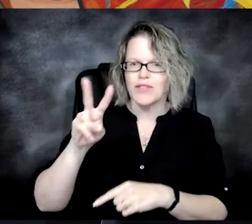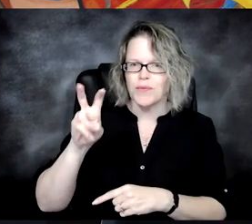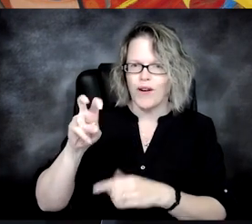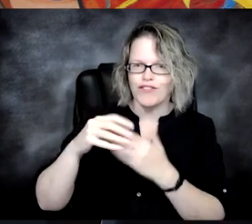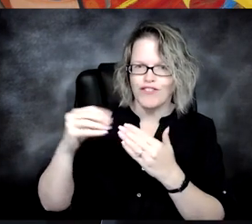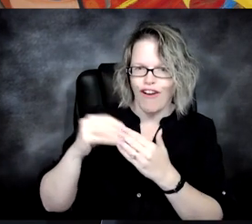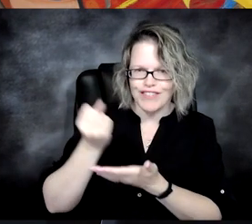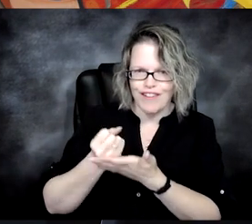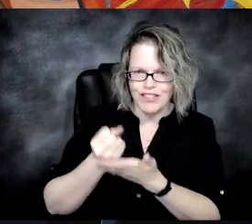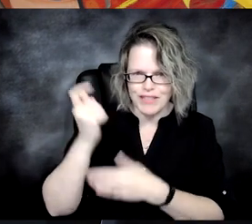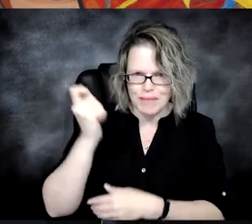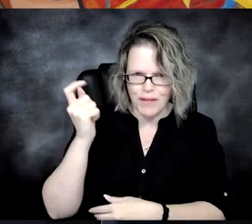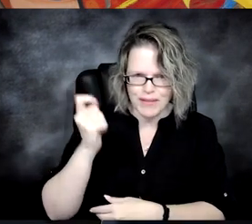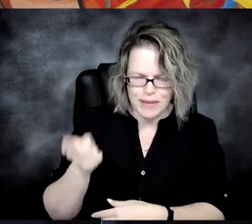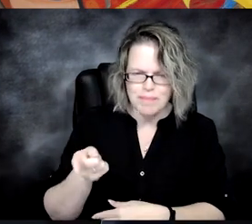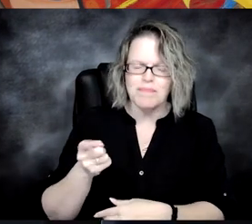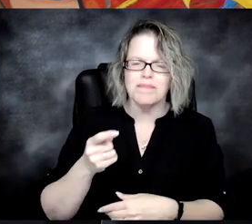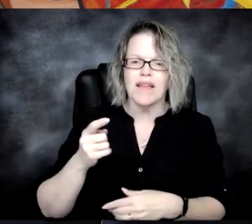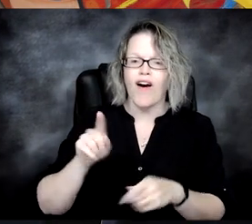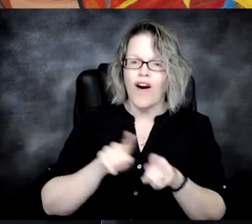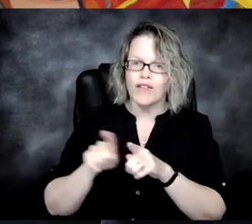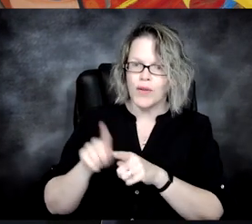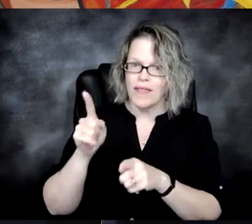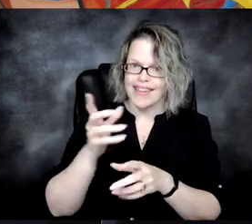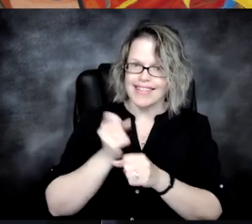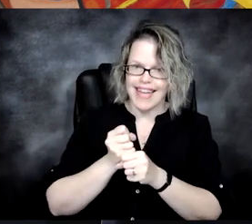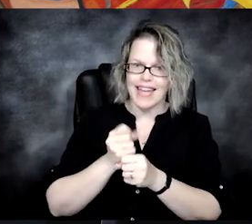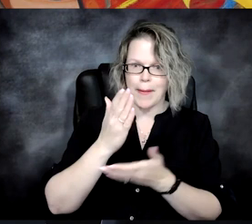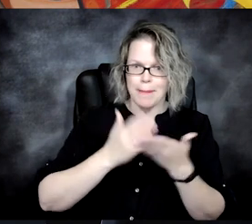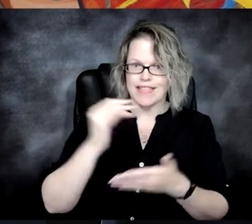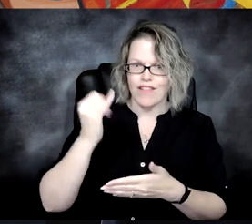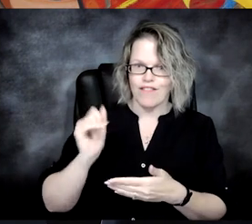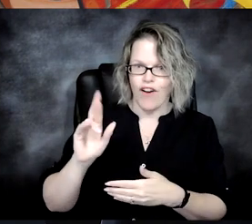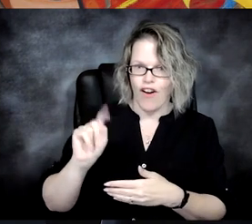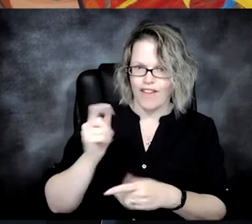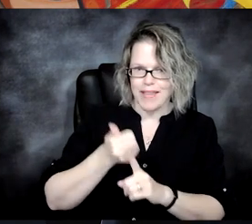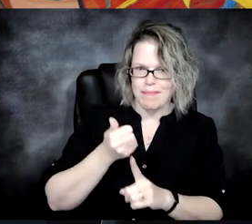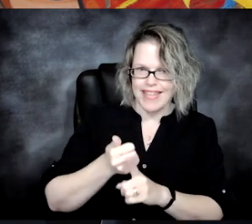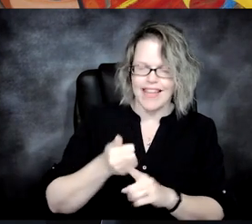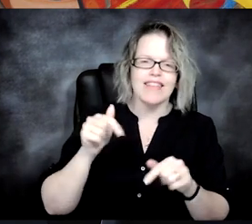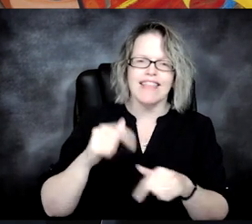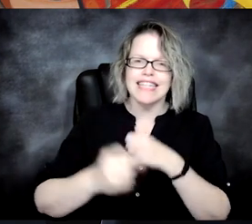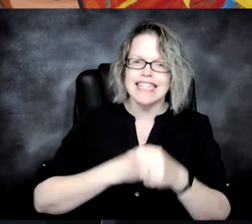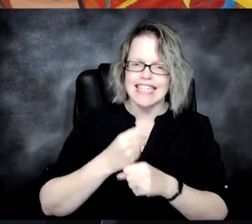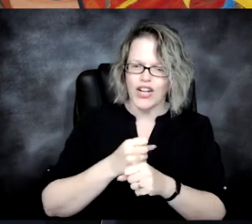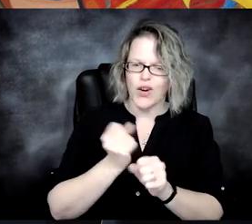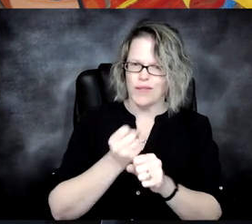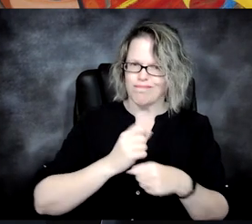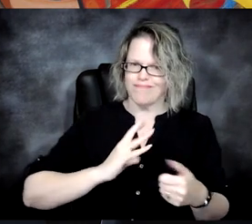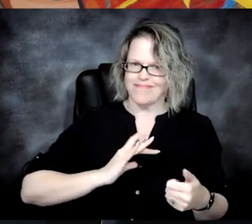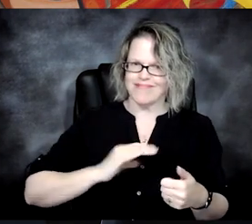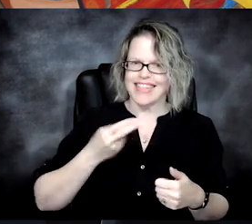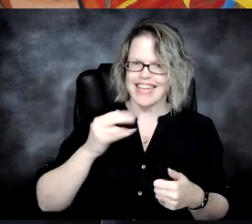are also the beneficiaries of an incredible piece of art themselves. This award this year was crafted in a really cool way.